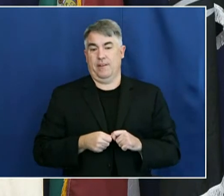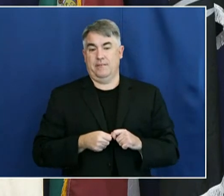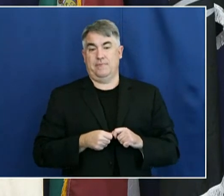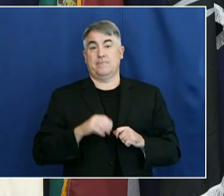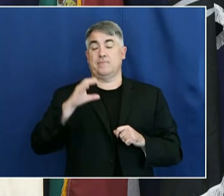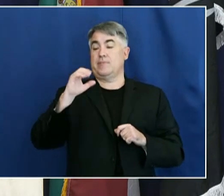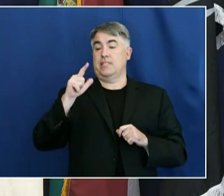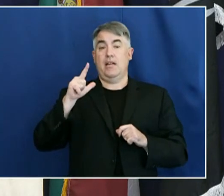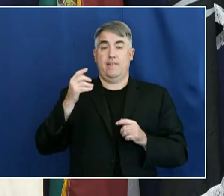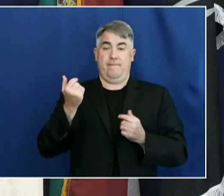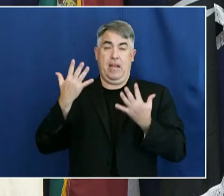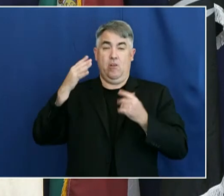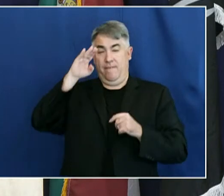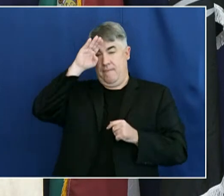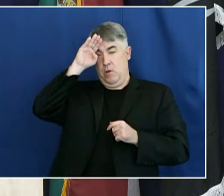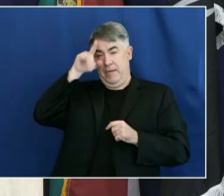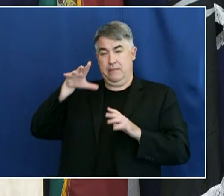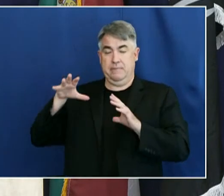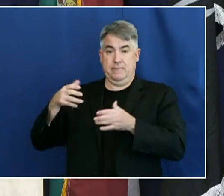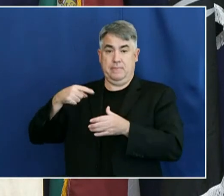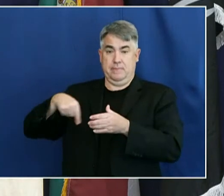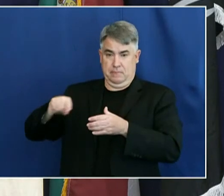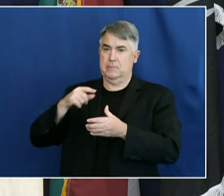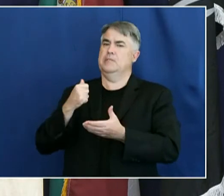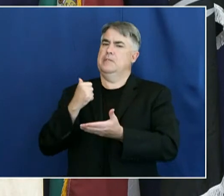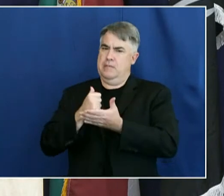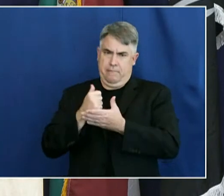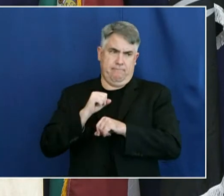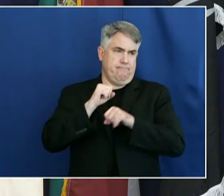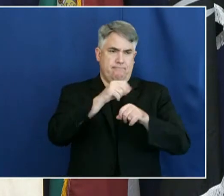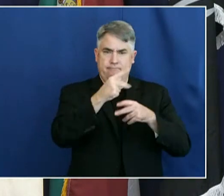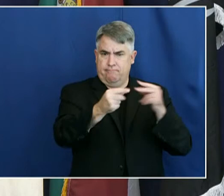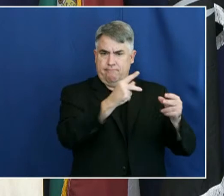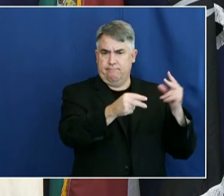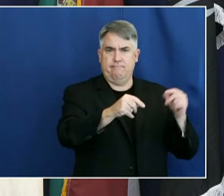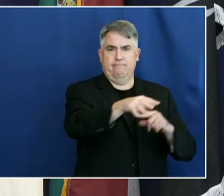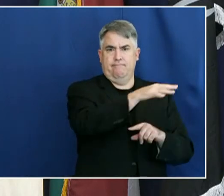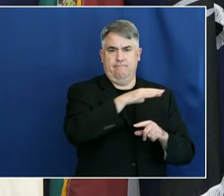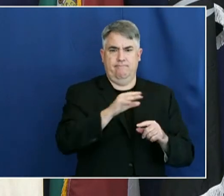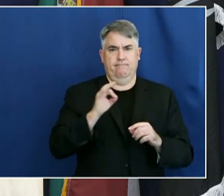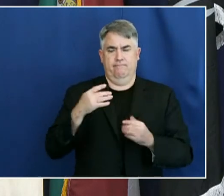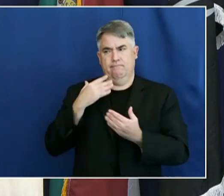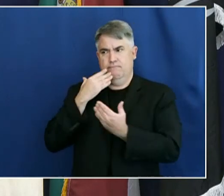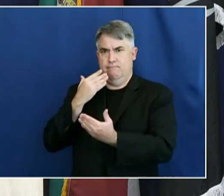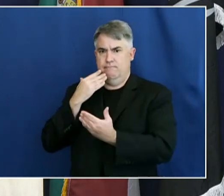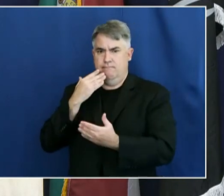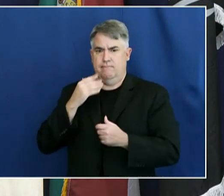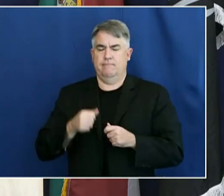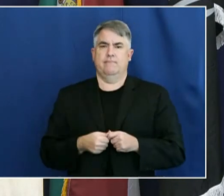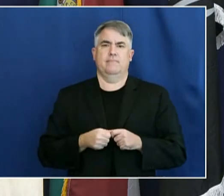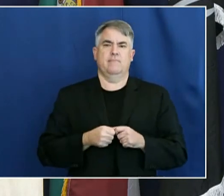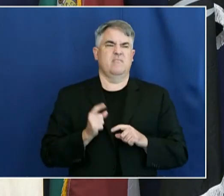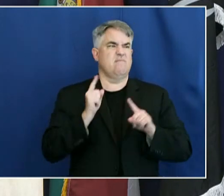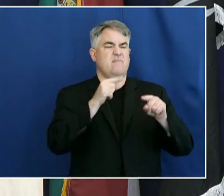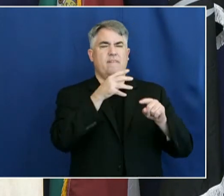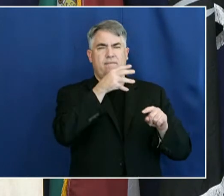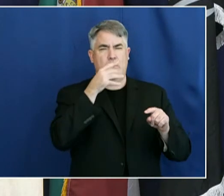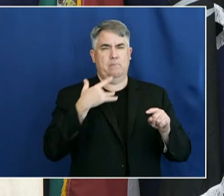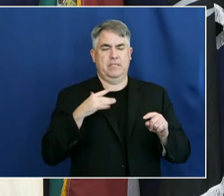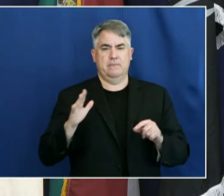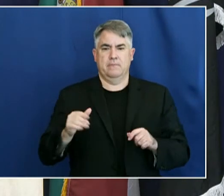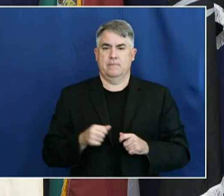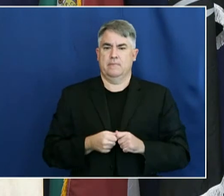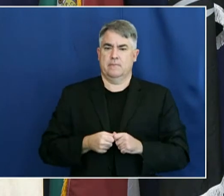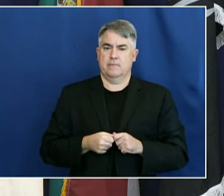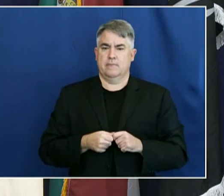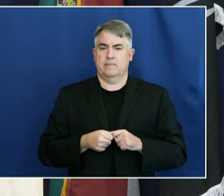with UC San Diego about potentially repurposing some efforts and having them join the effort as well. Again, we want to get to all of those homebound seniors